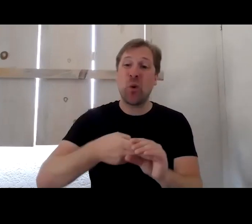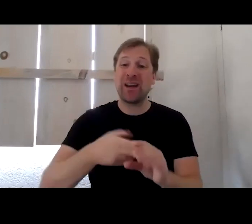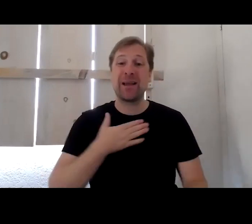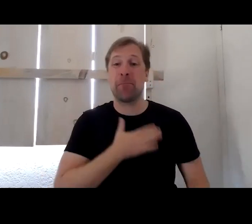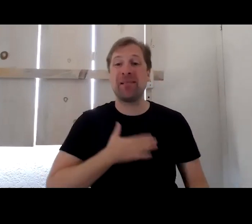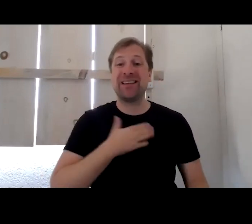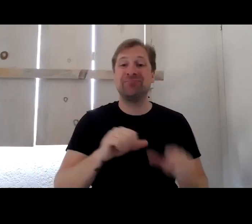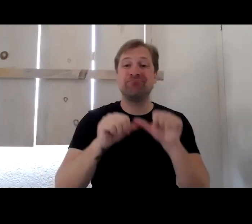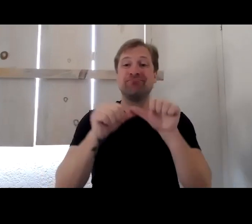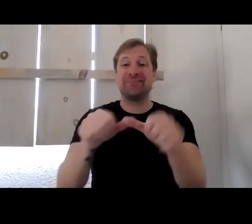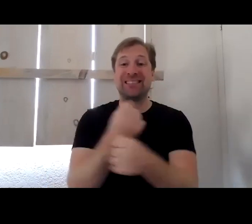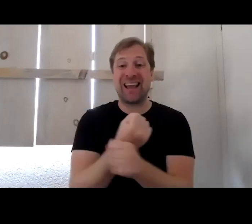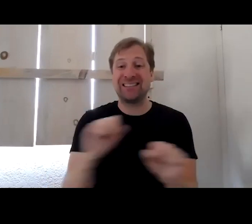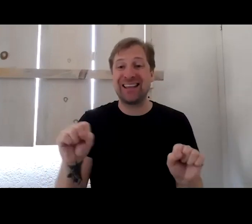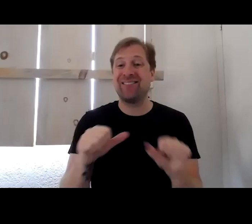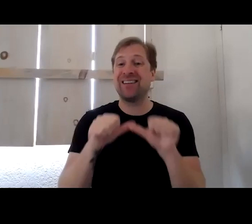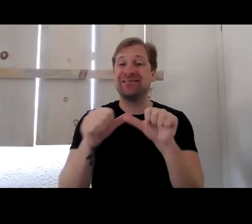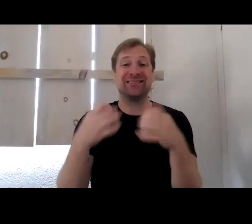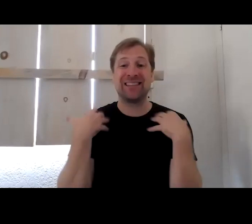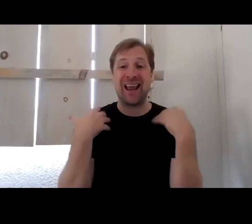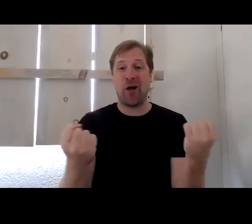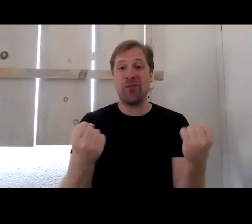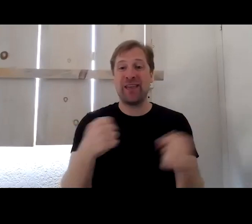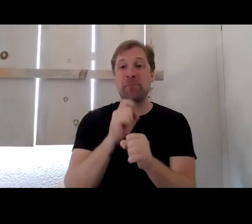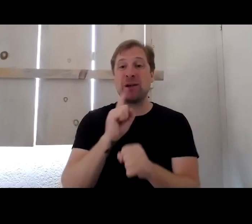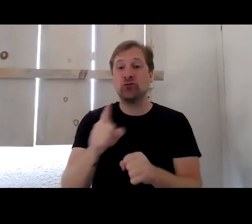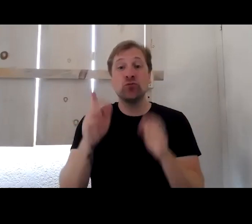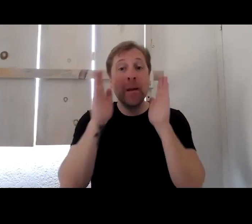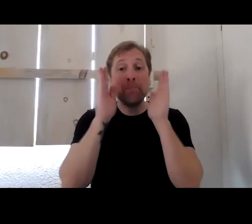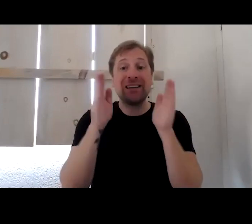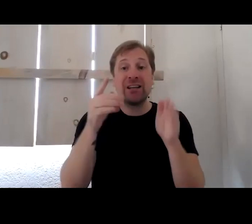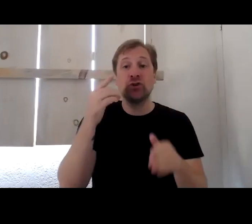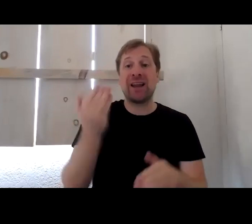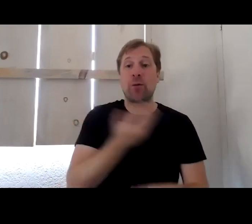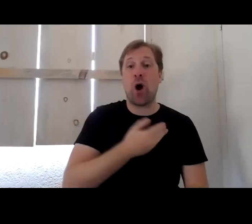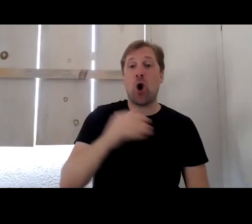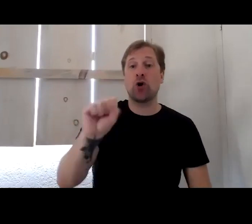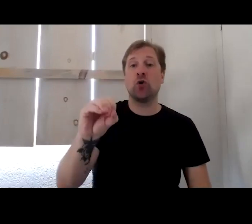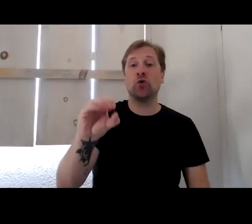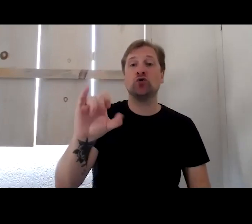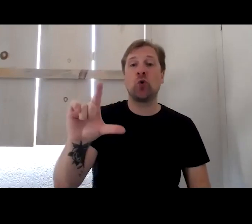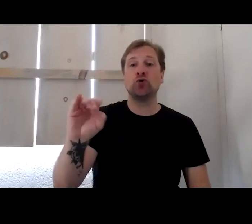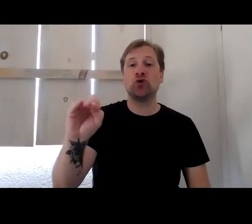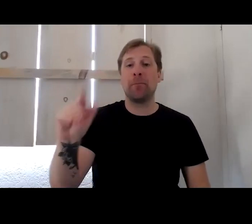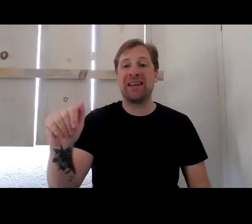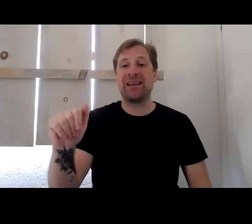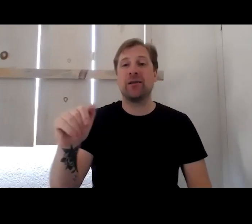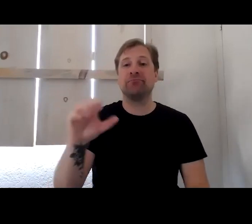stay safe and healthy. And make sure you stay tuned into our social media accounts and on our